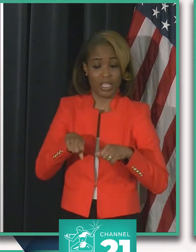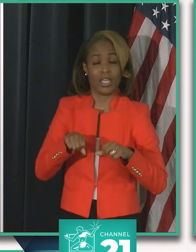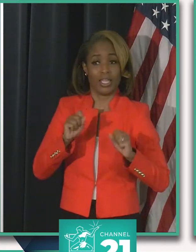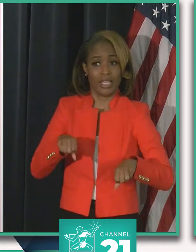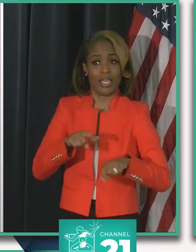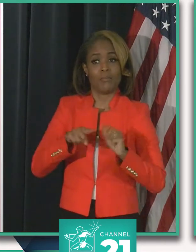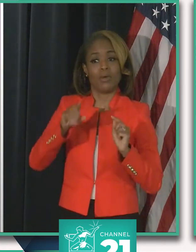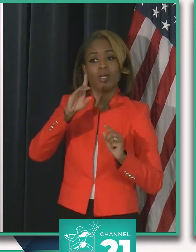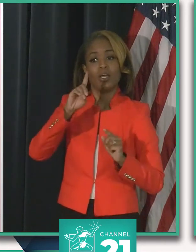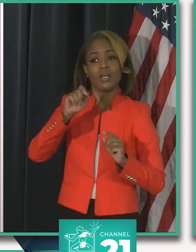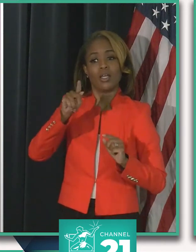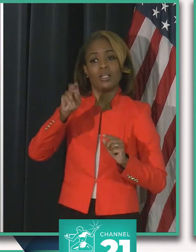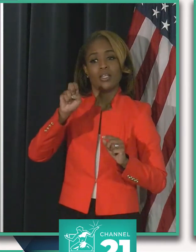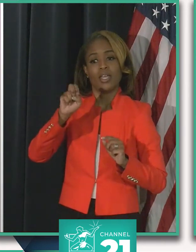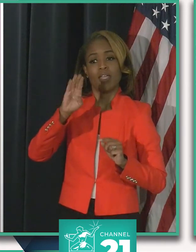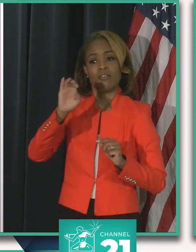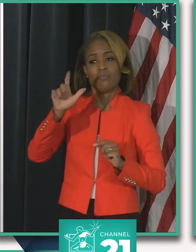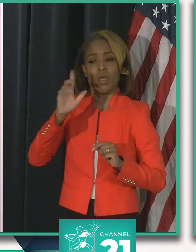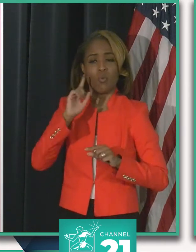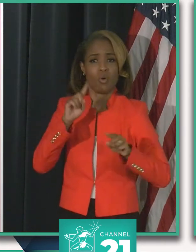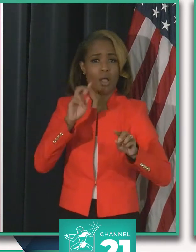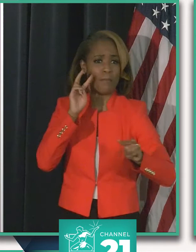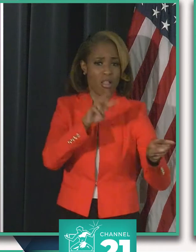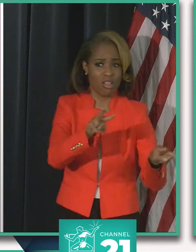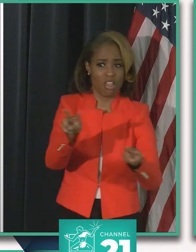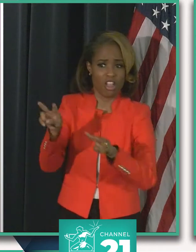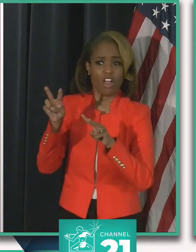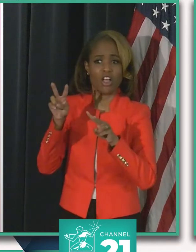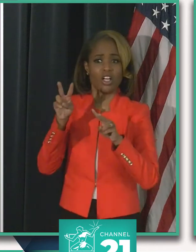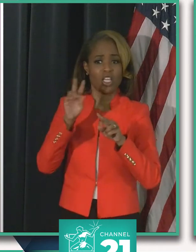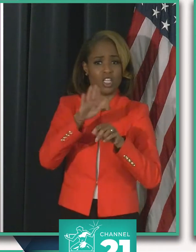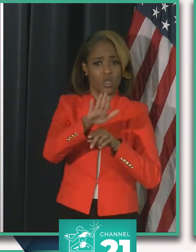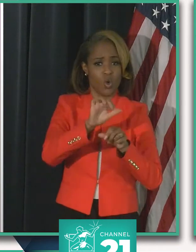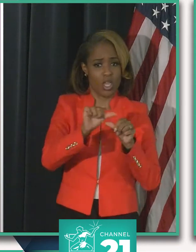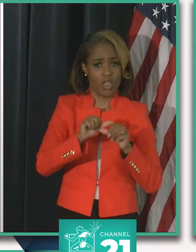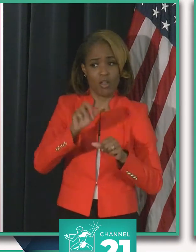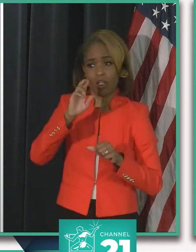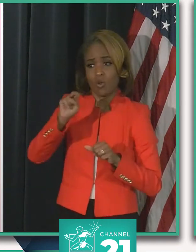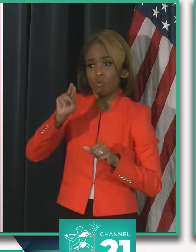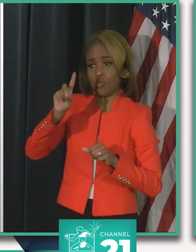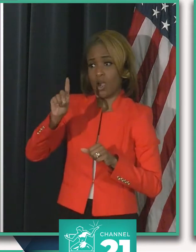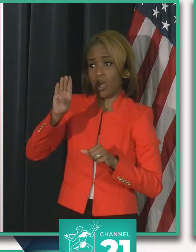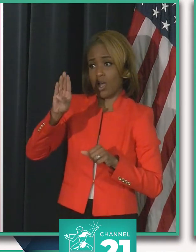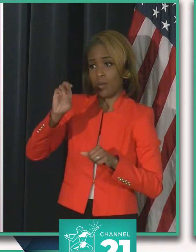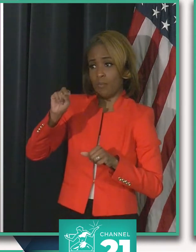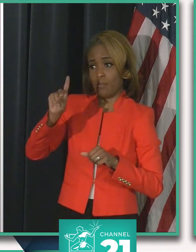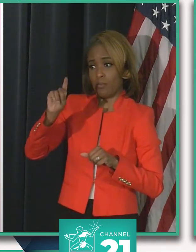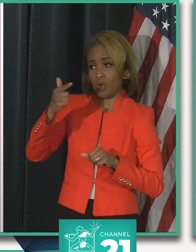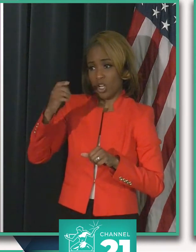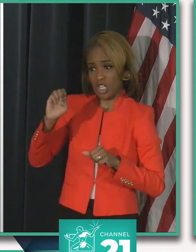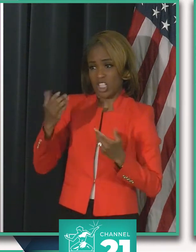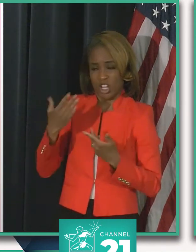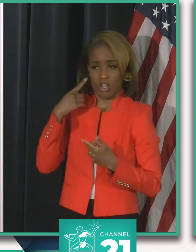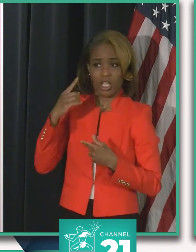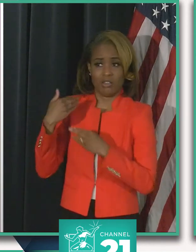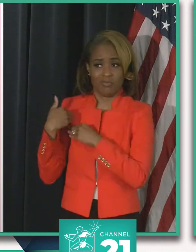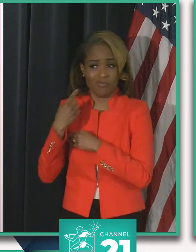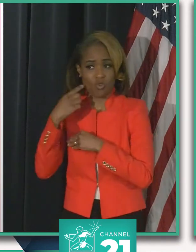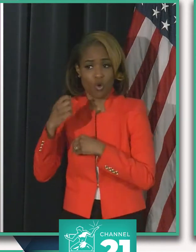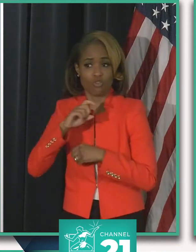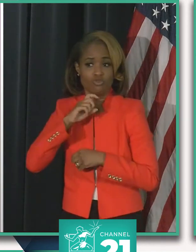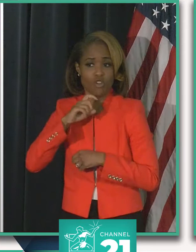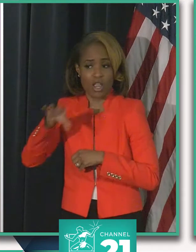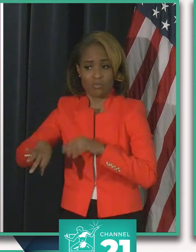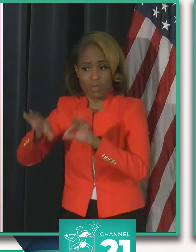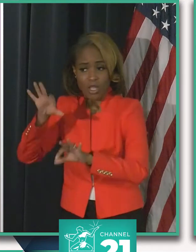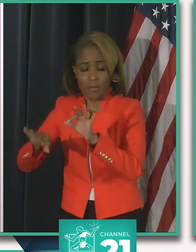the properties in your area for blight tickets. Ron Brundage is here, who's responsible for trash pickup. I know that